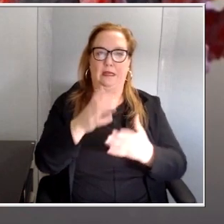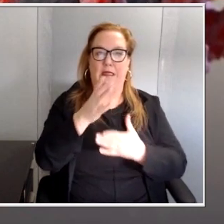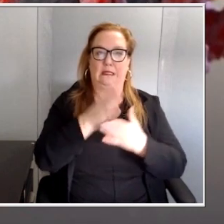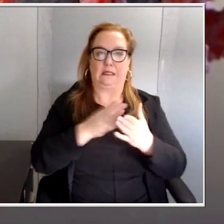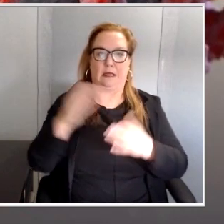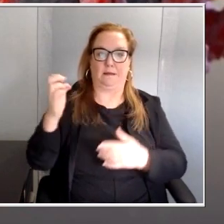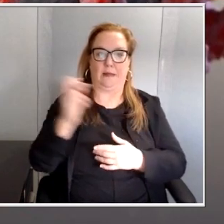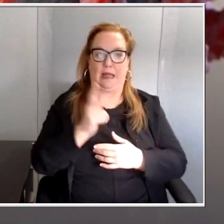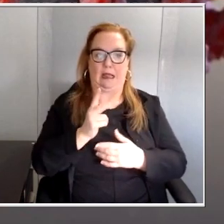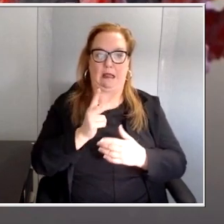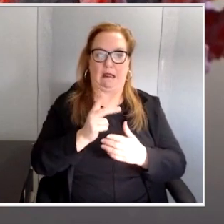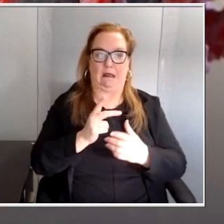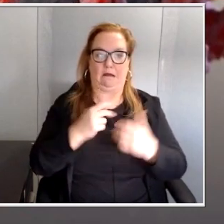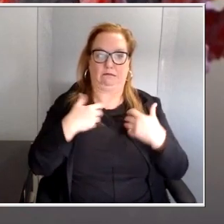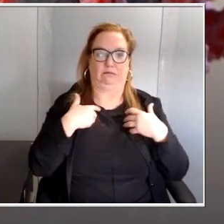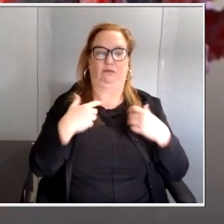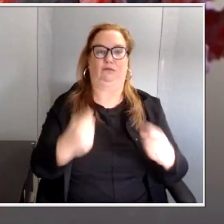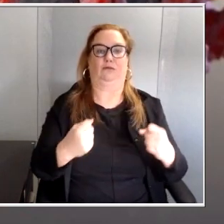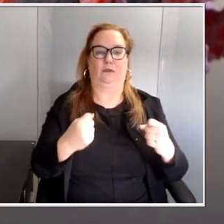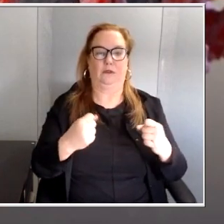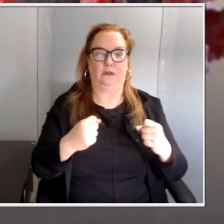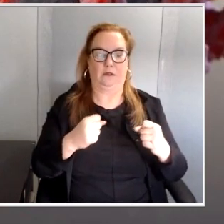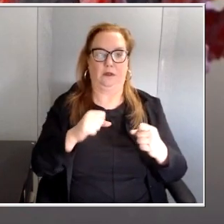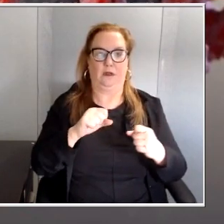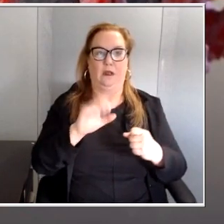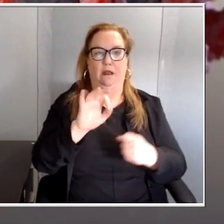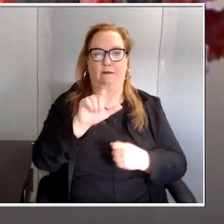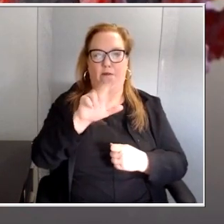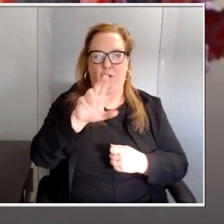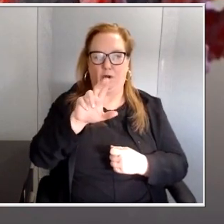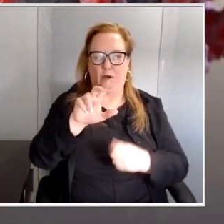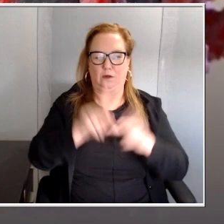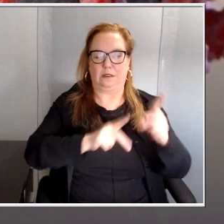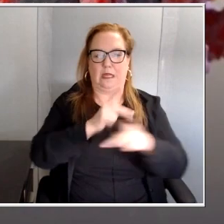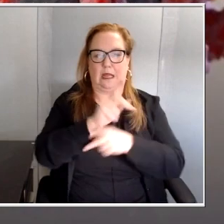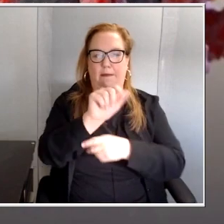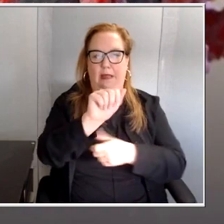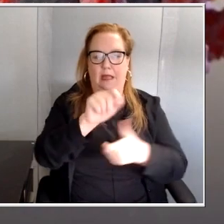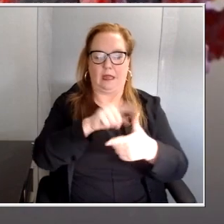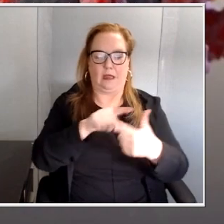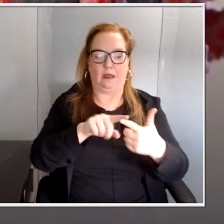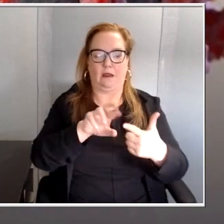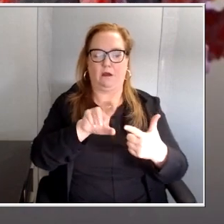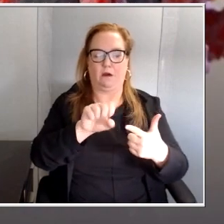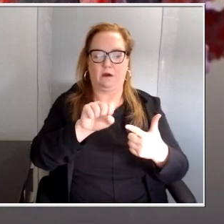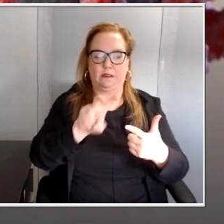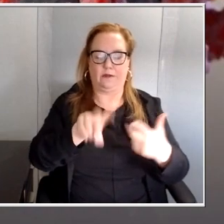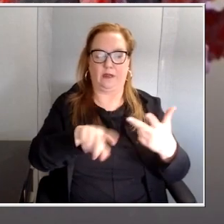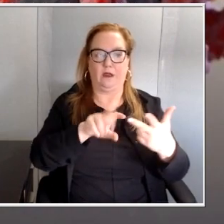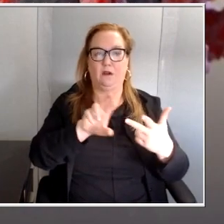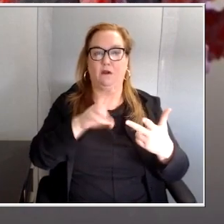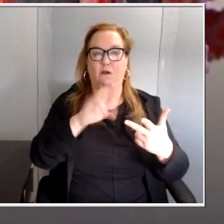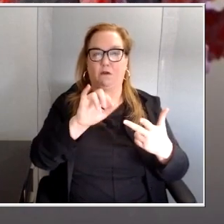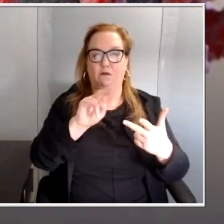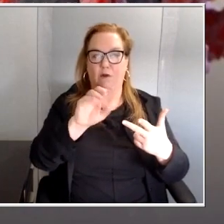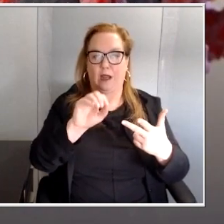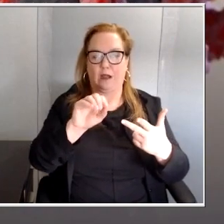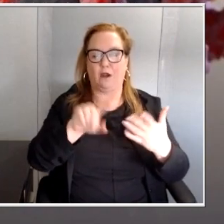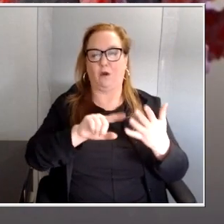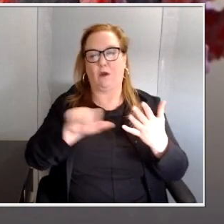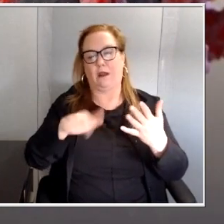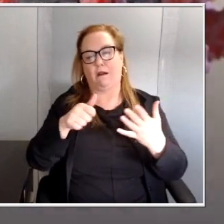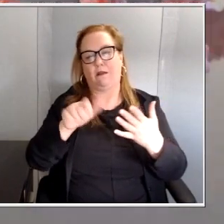with a vengeance. We're talking about especially influenza type A and RSV, but also even rhinovirus and some of the other coronaviruses, et